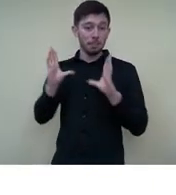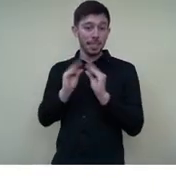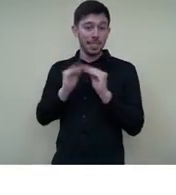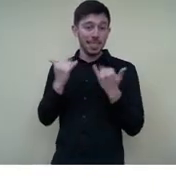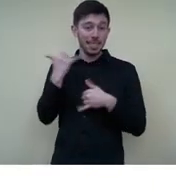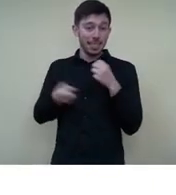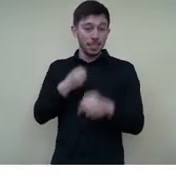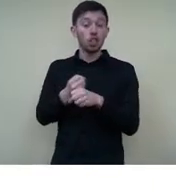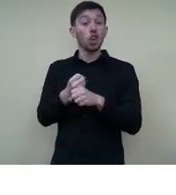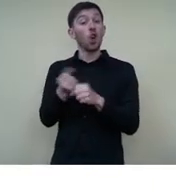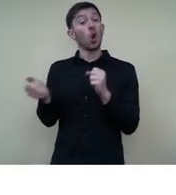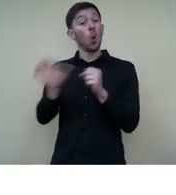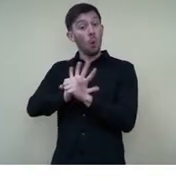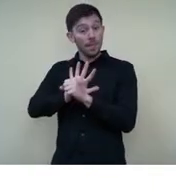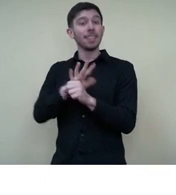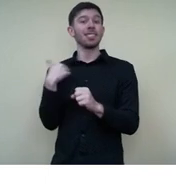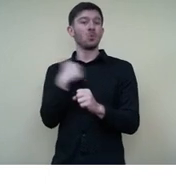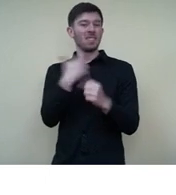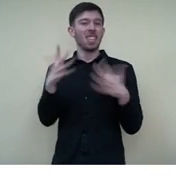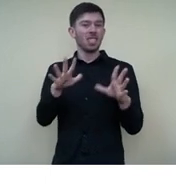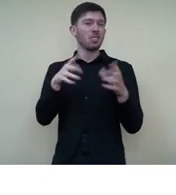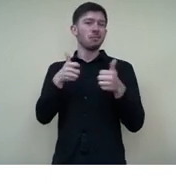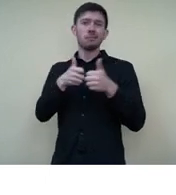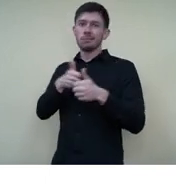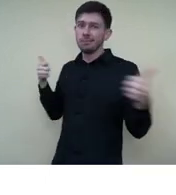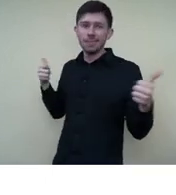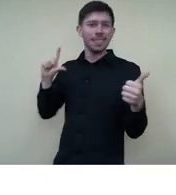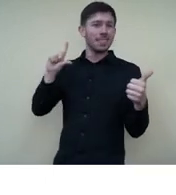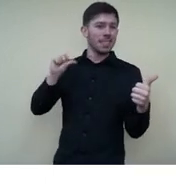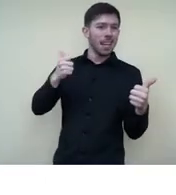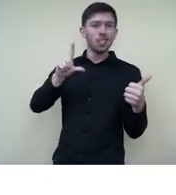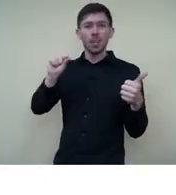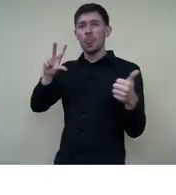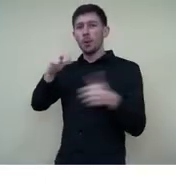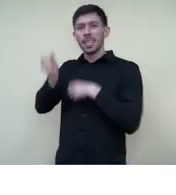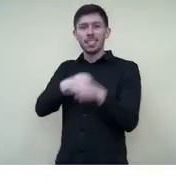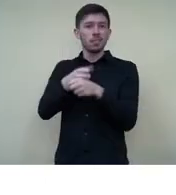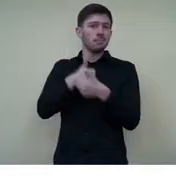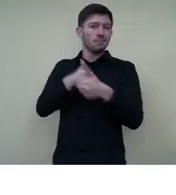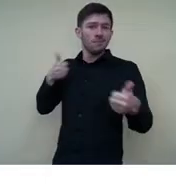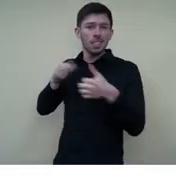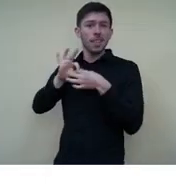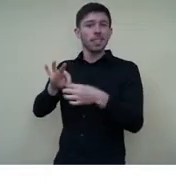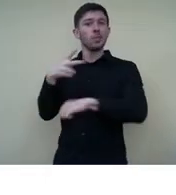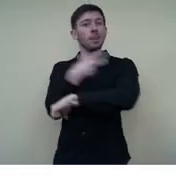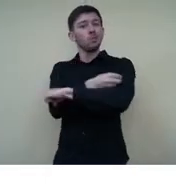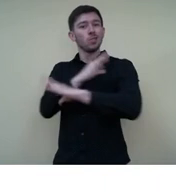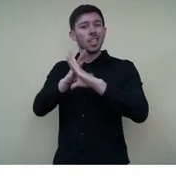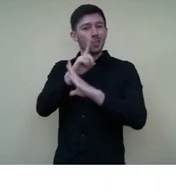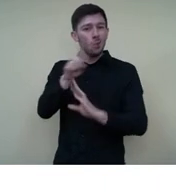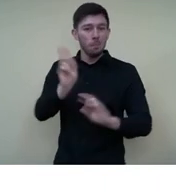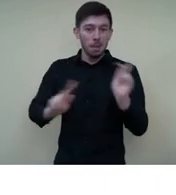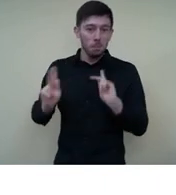fact that with COVID-19, we've gone back decades in terms of progress whenever you come to immunizations for different people, right? Because